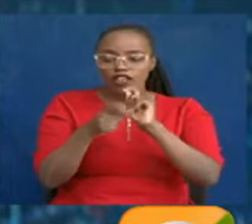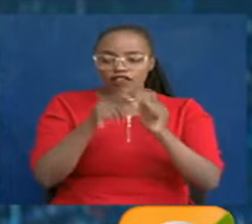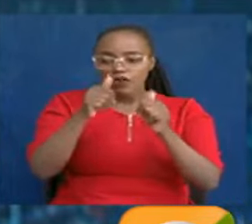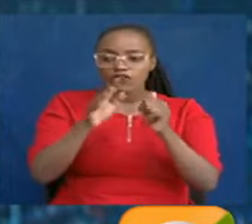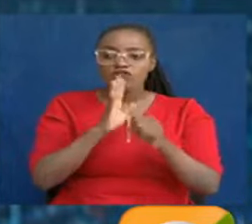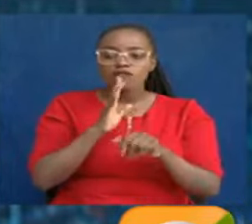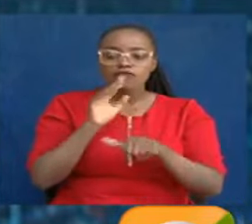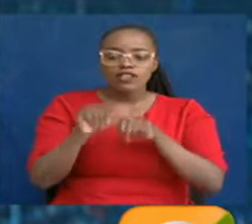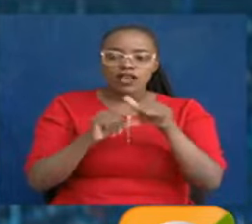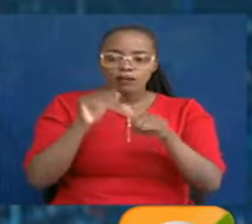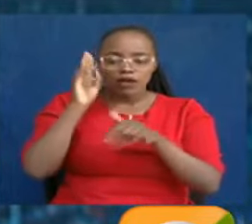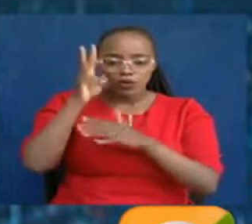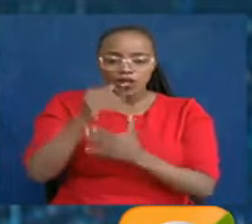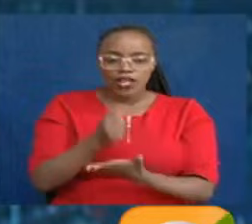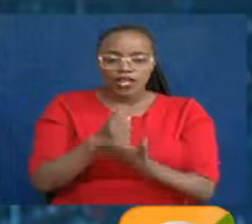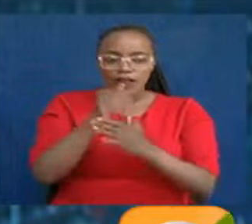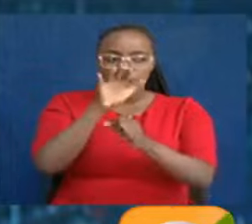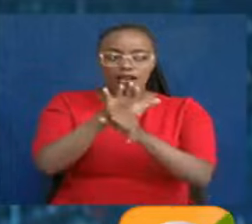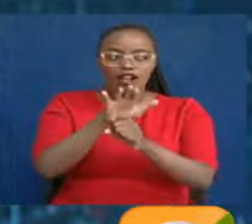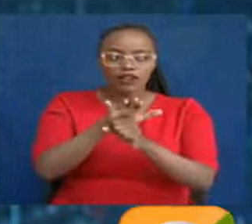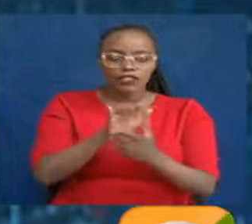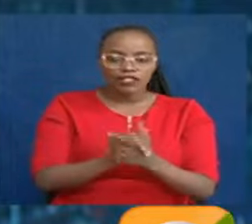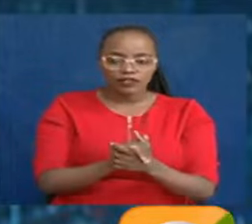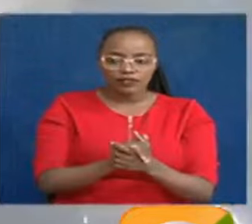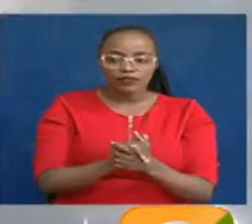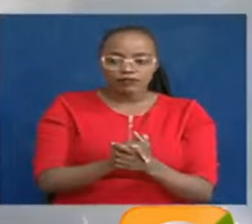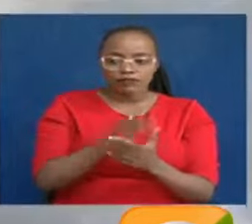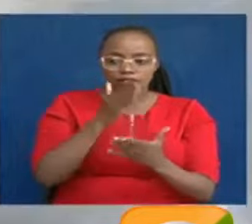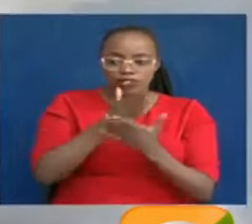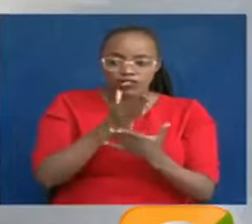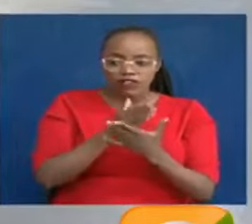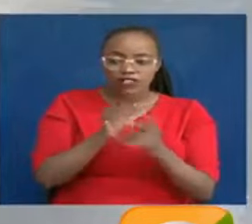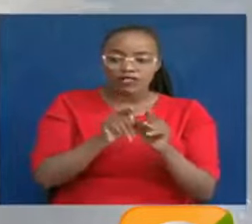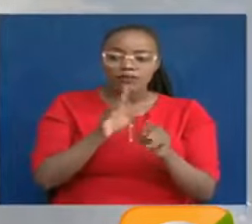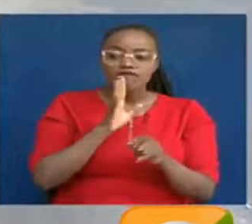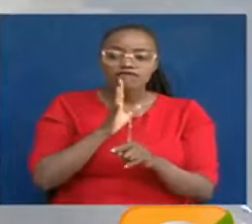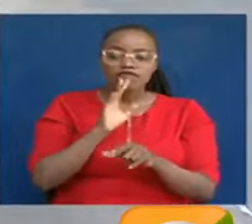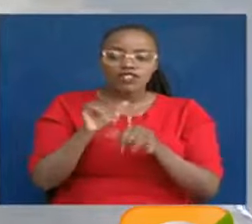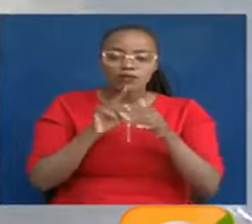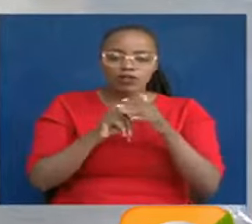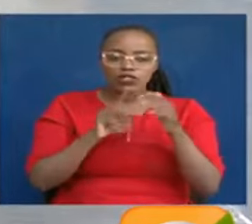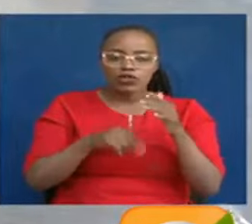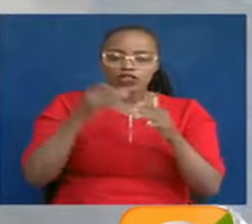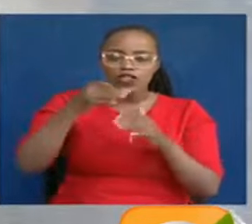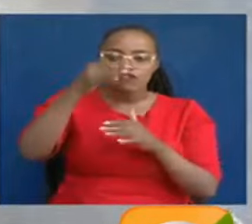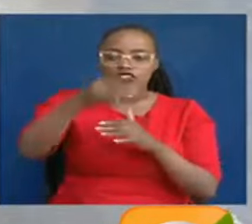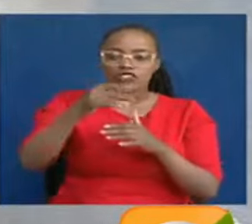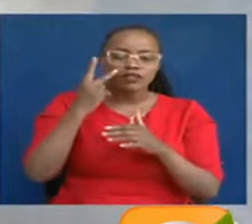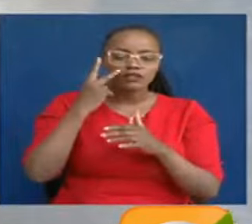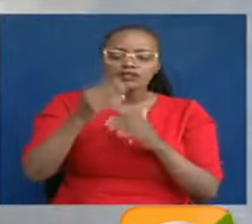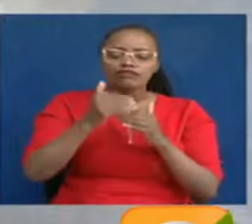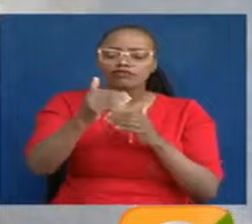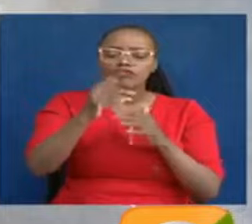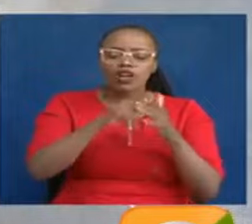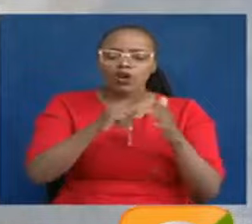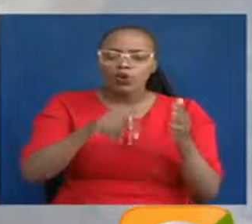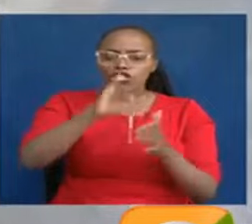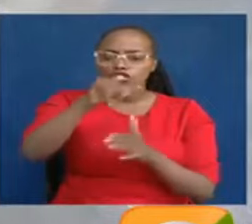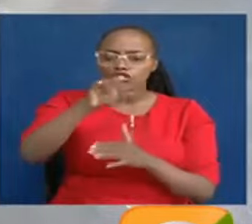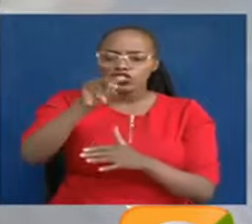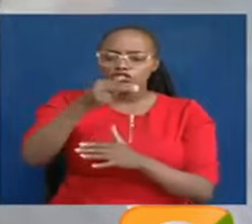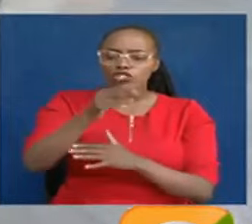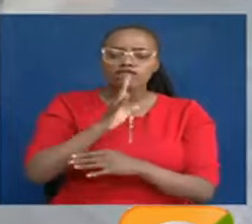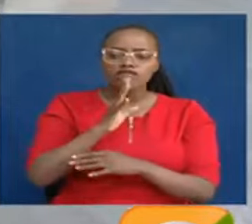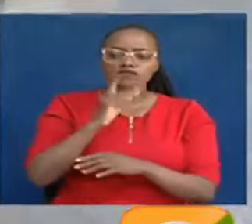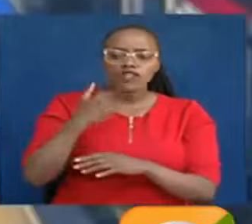of will really come. Yeah, absolutely. And as we're talking about, you know, what the future looks like, John, talk to